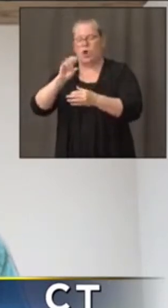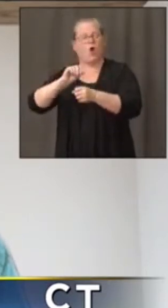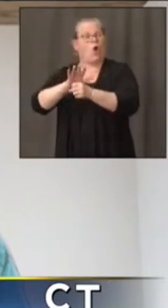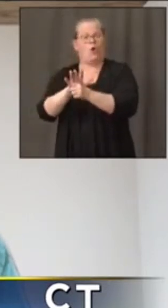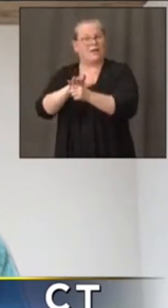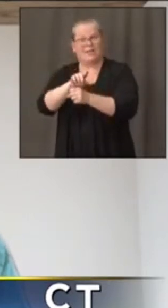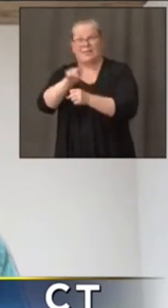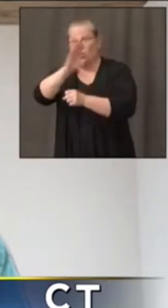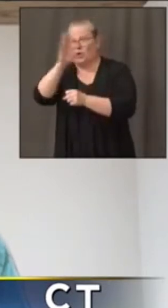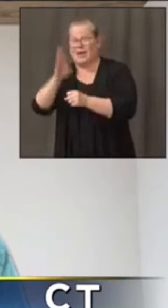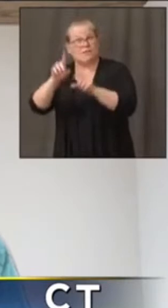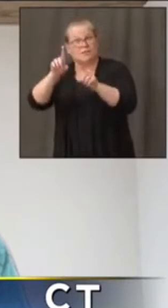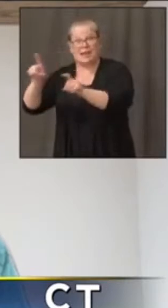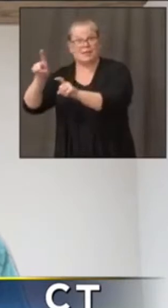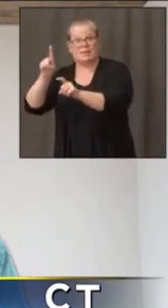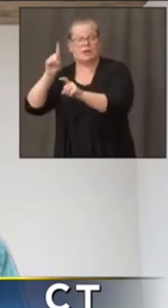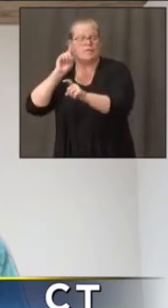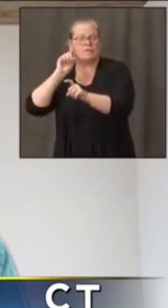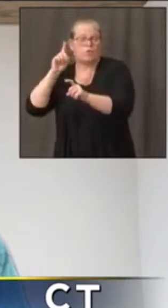worse